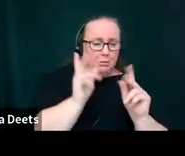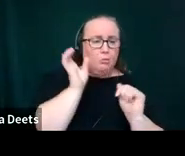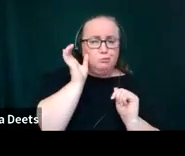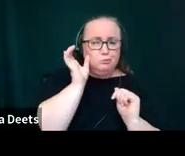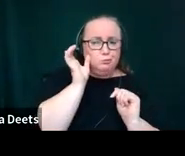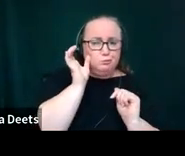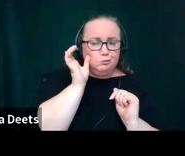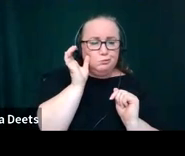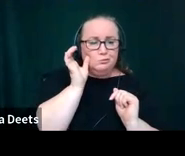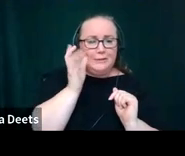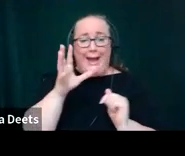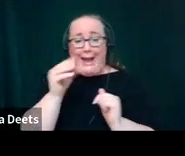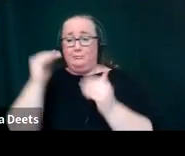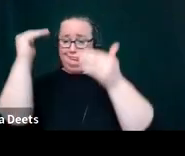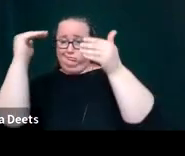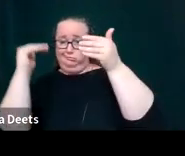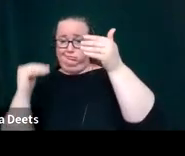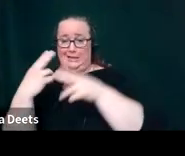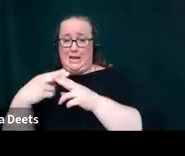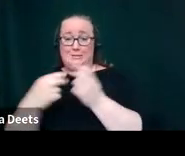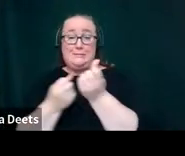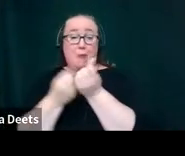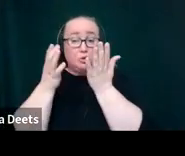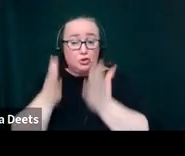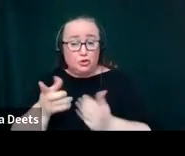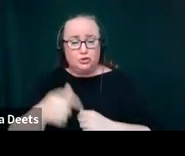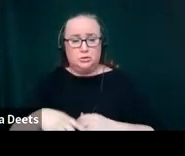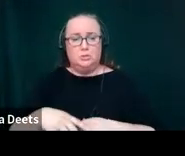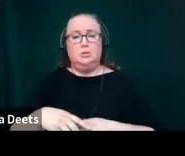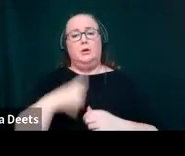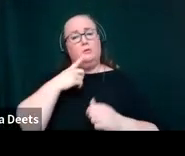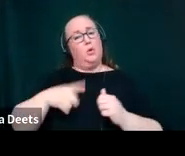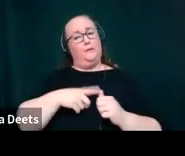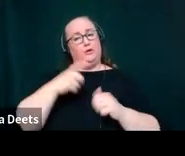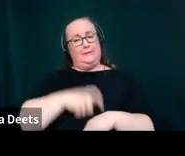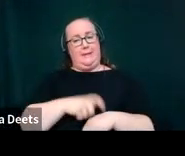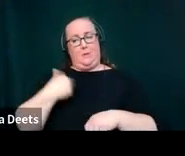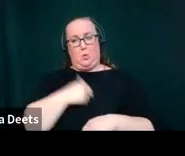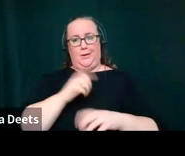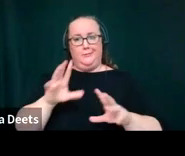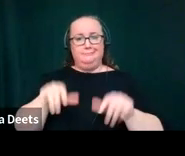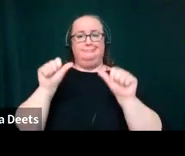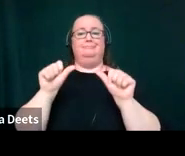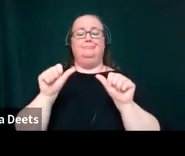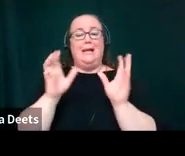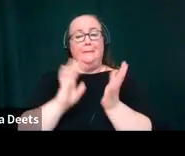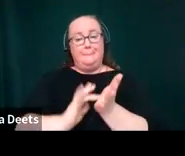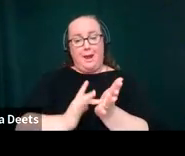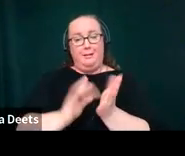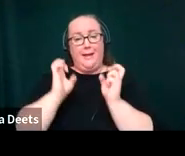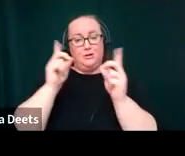sponsors. For the first time in history of the Glaucoma Foundation, last year we held a medical